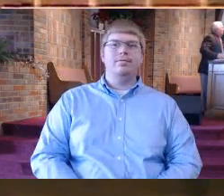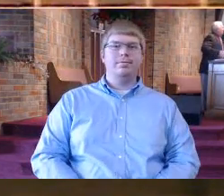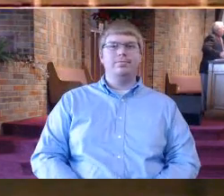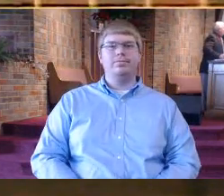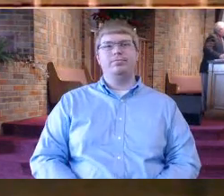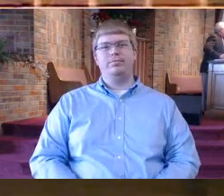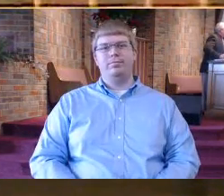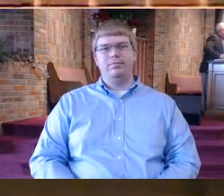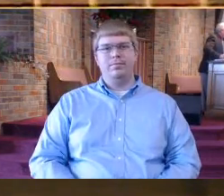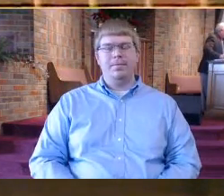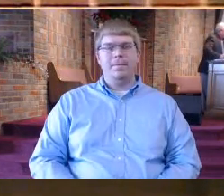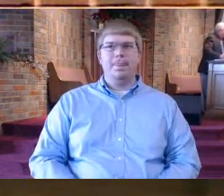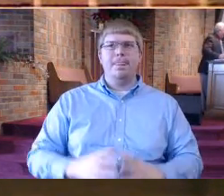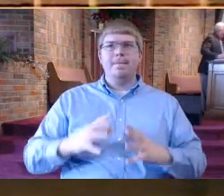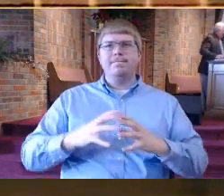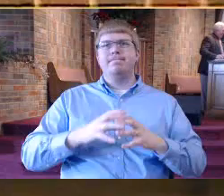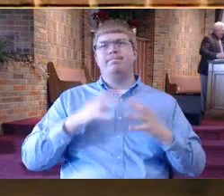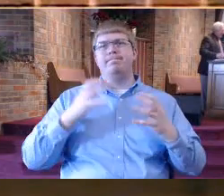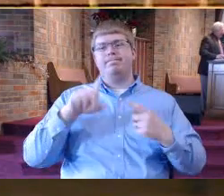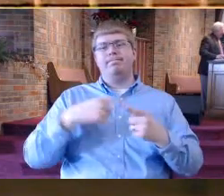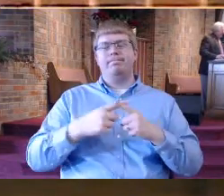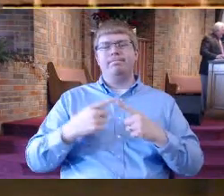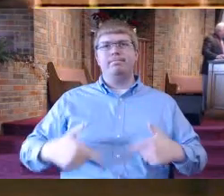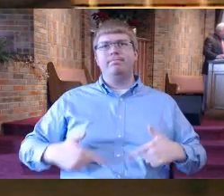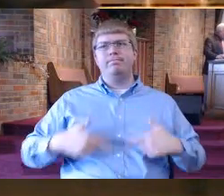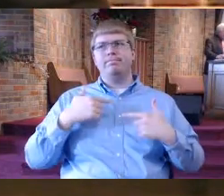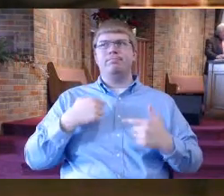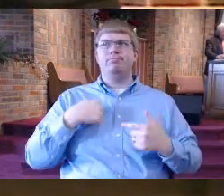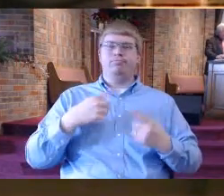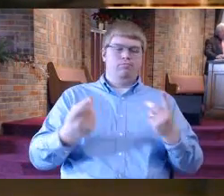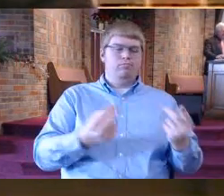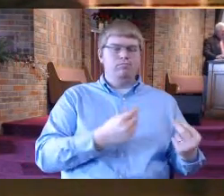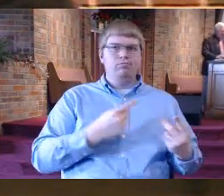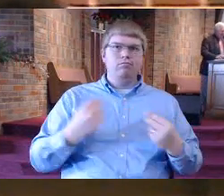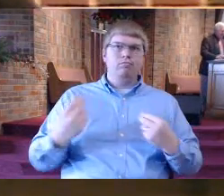Much of life that we spend our time about is